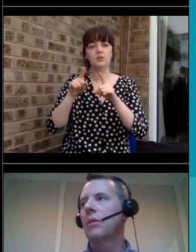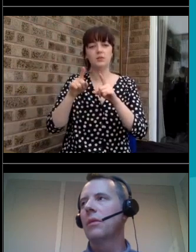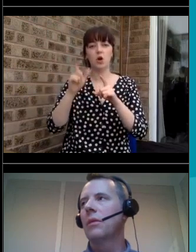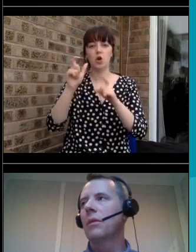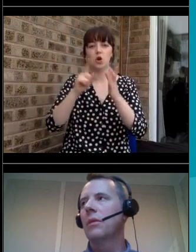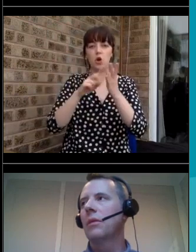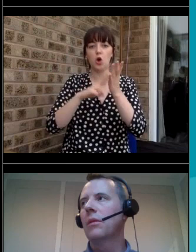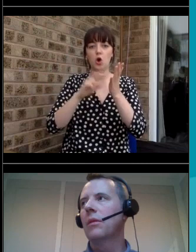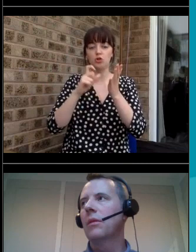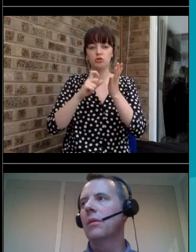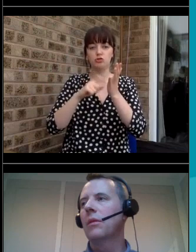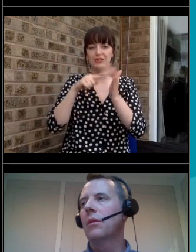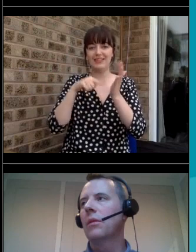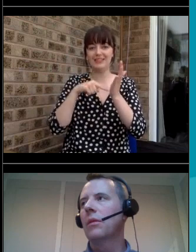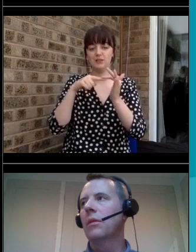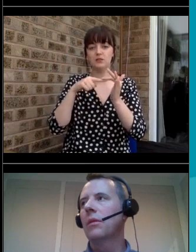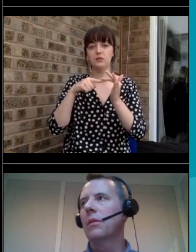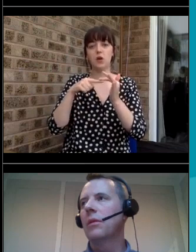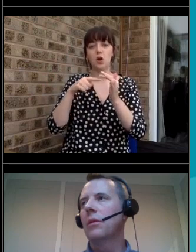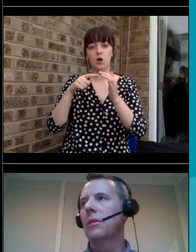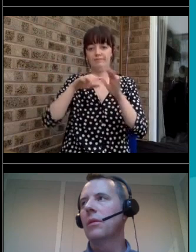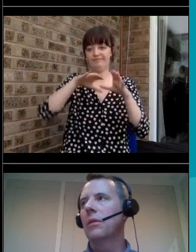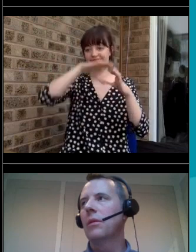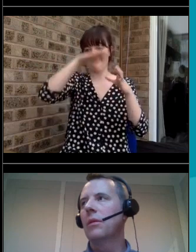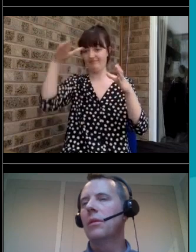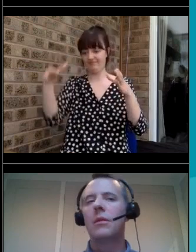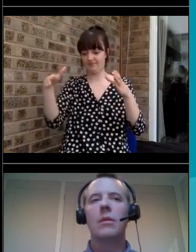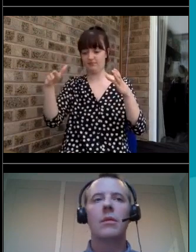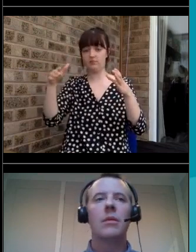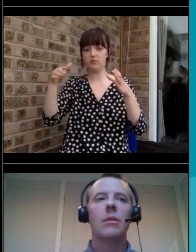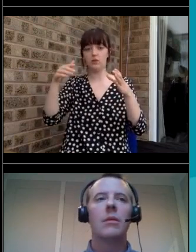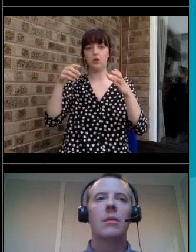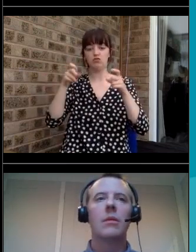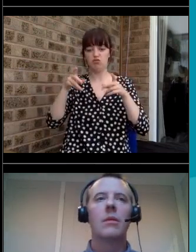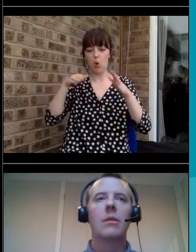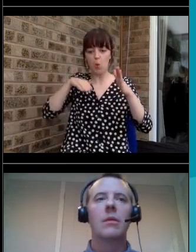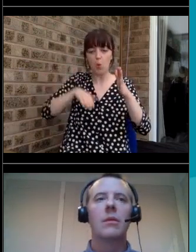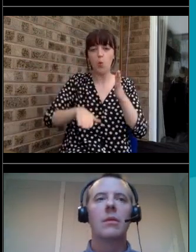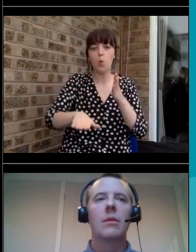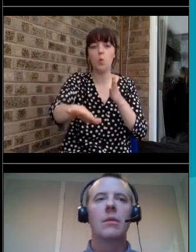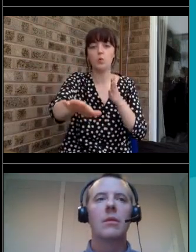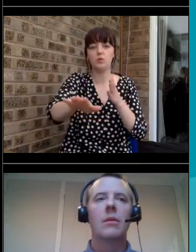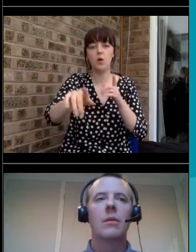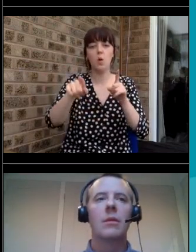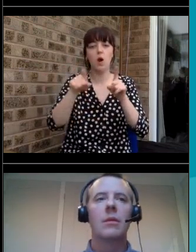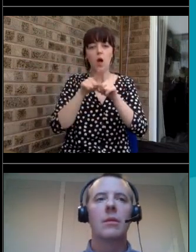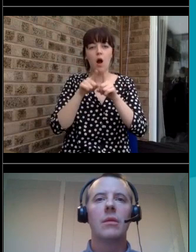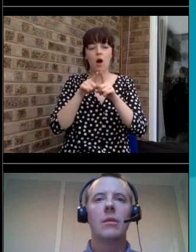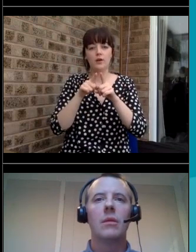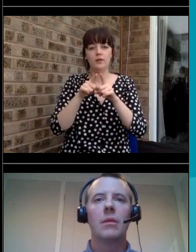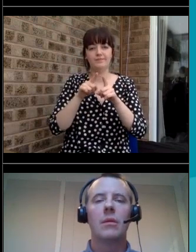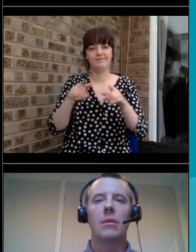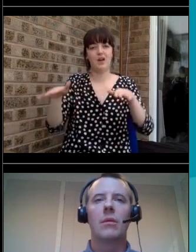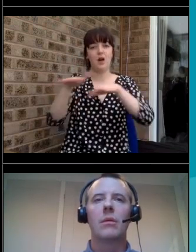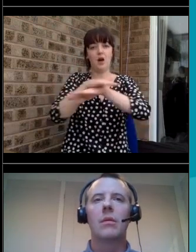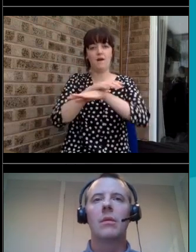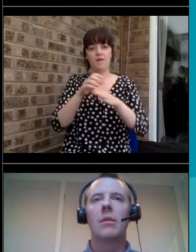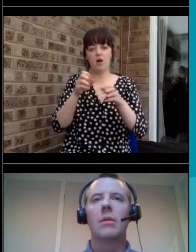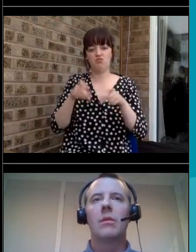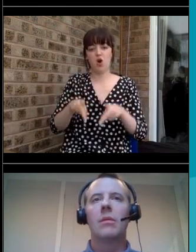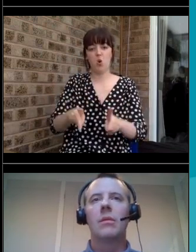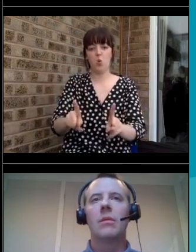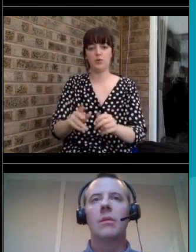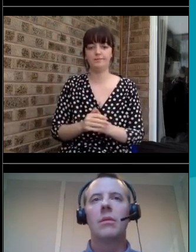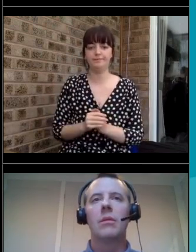sits in the bottom of the trough, and you put a lid over the top, so it actually buries the scheme.